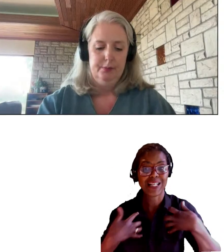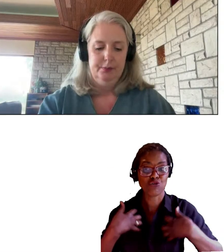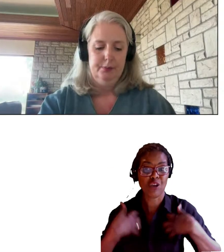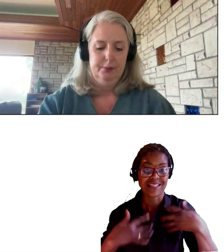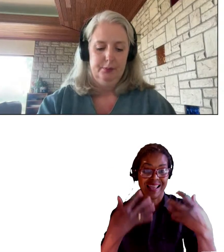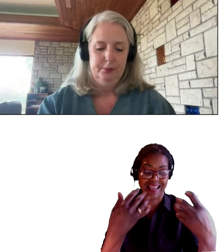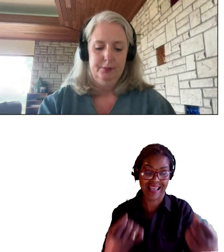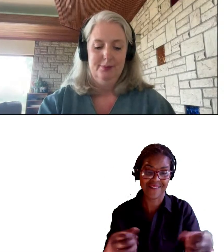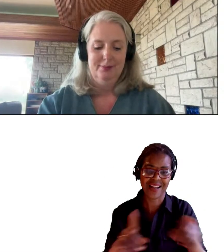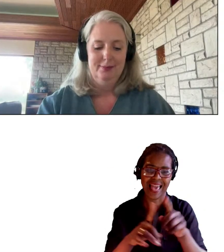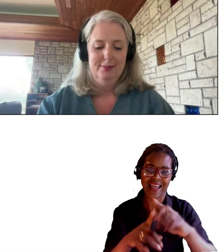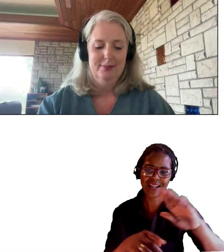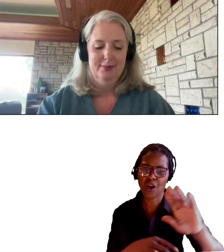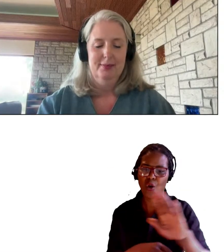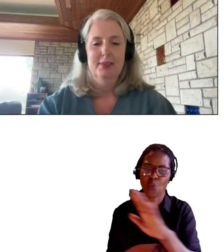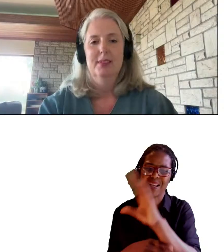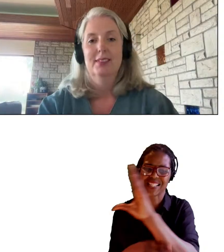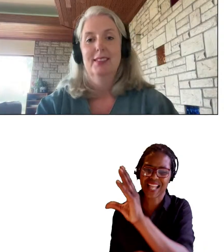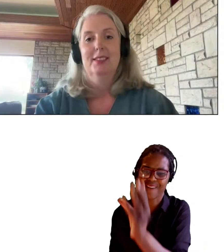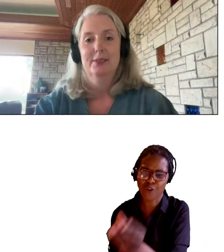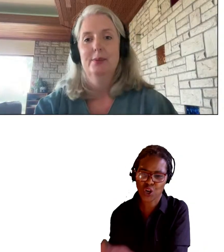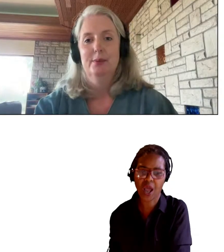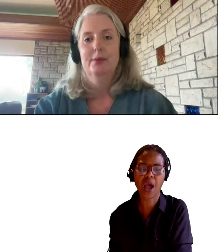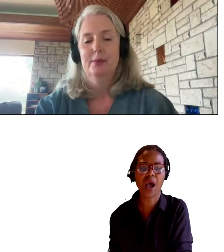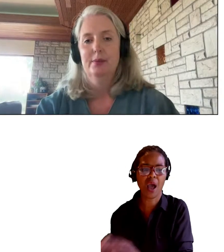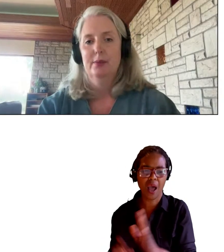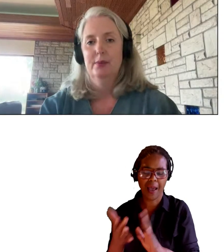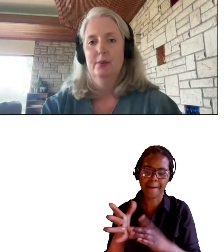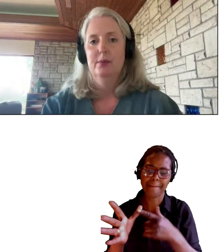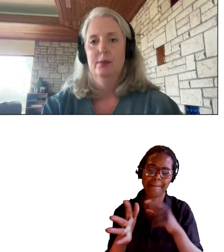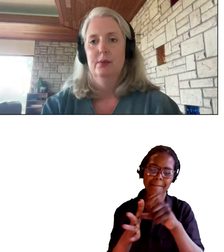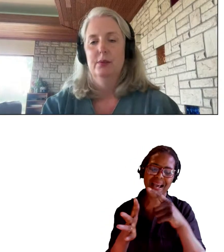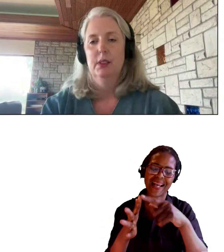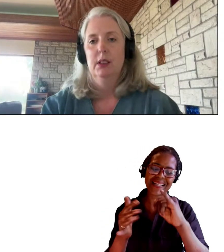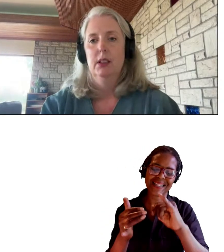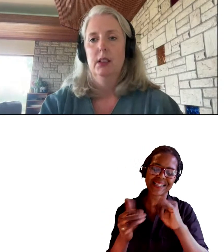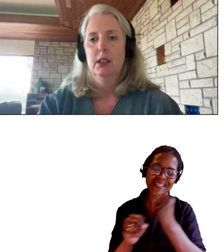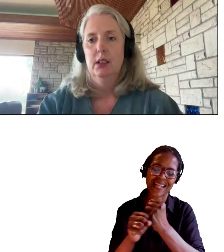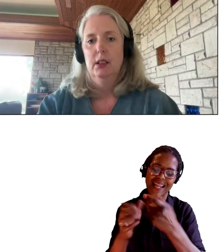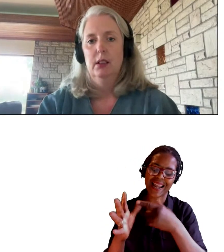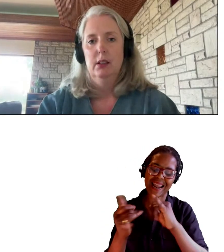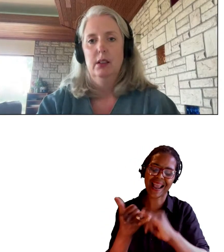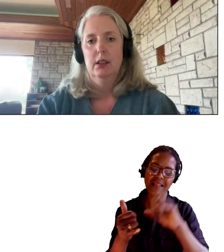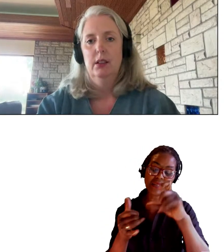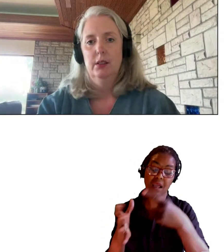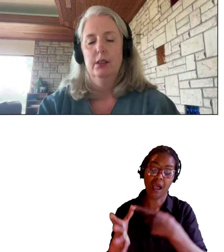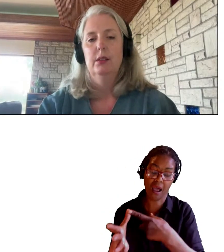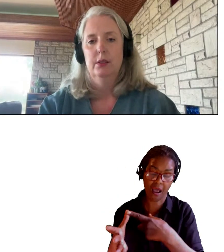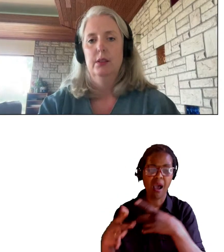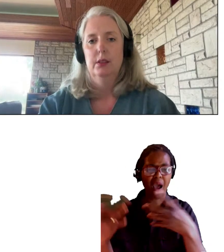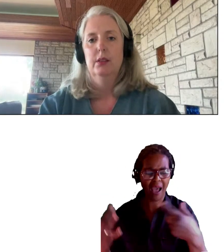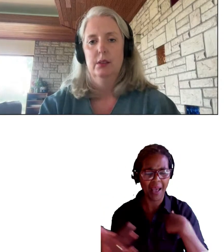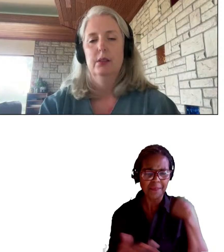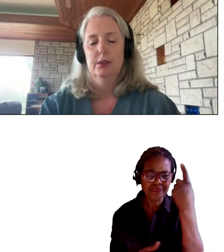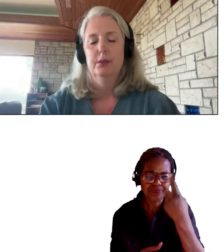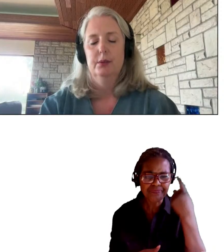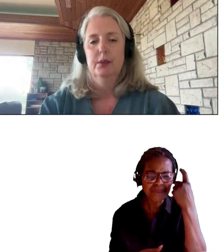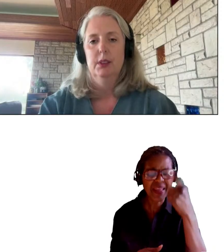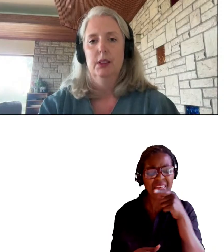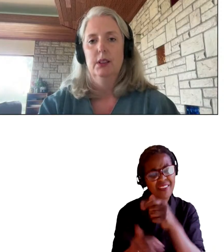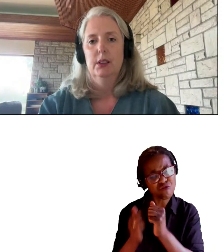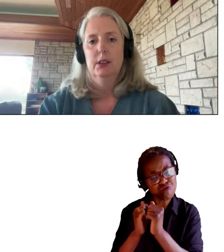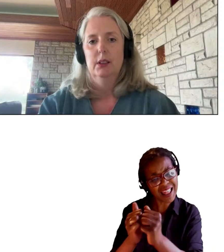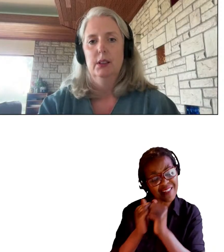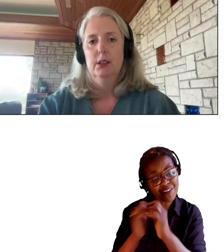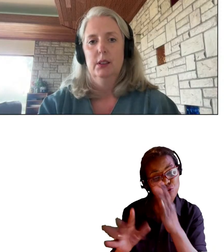as well, and in Madagascar. And I just wondered if something like that is relevant for something like this, if that feels like there's an opportunity to still obviously be